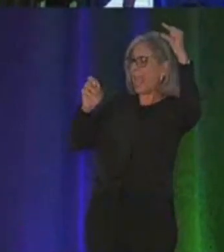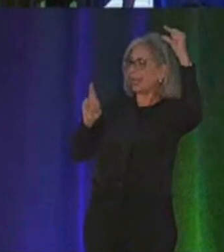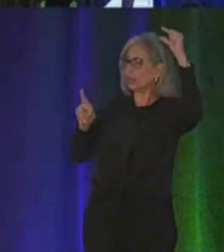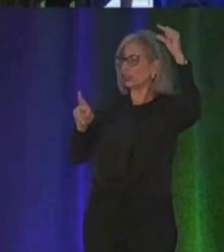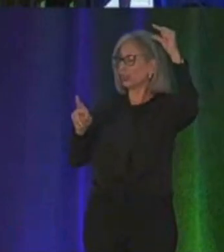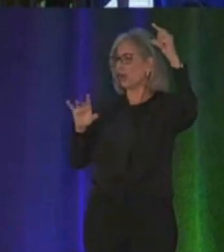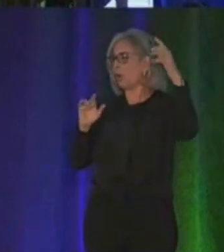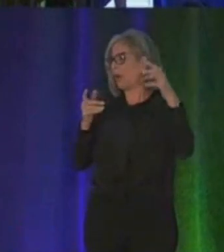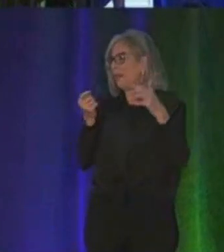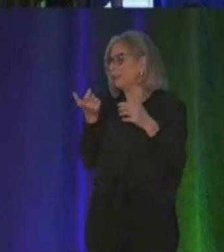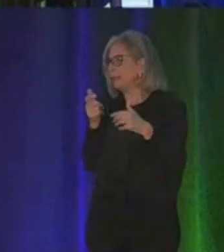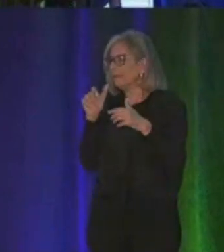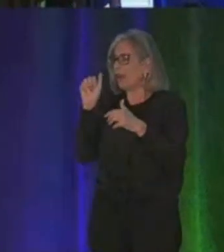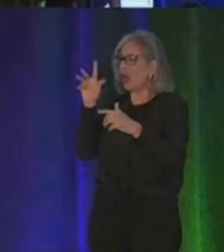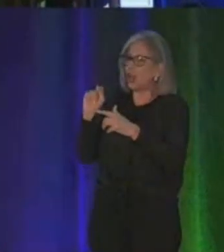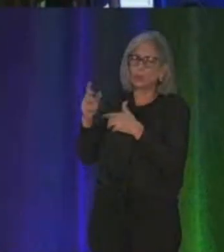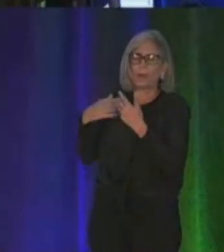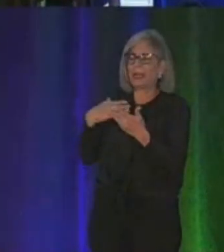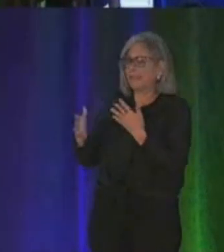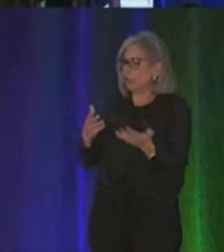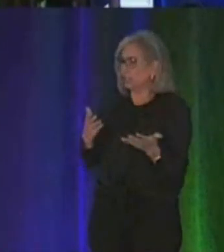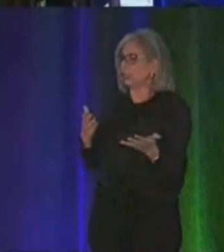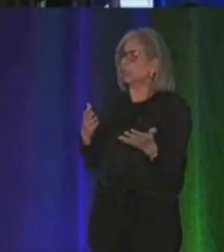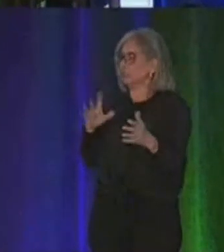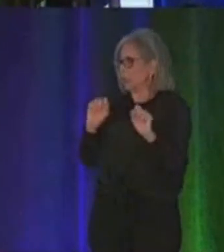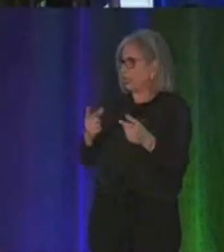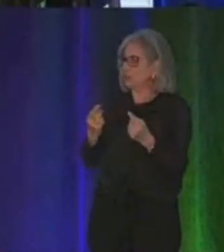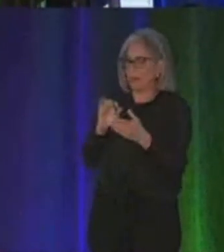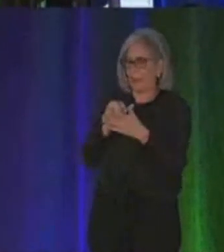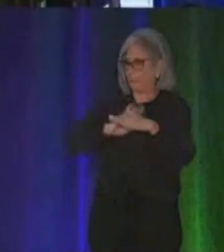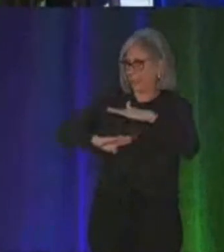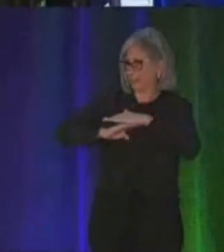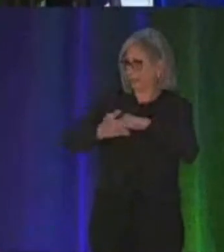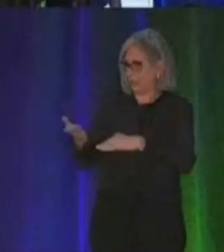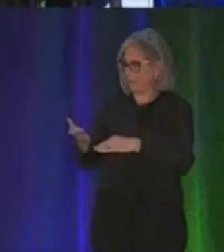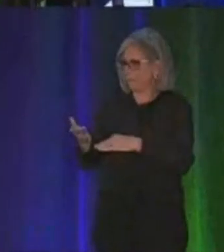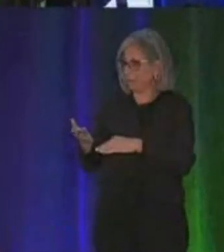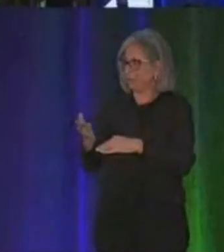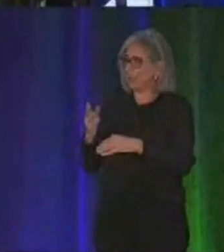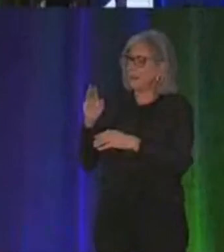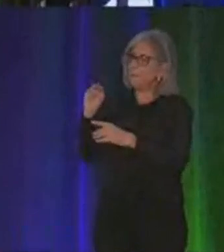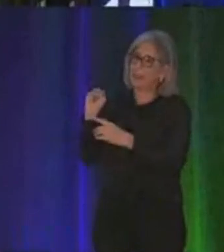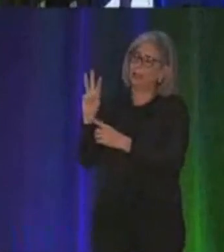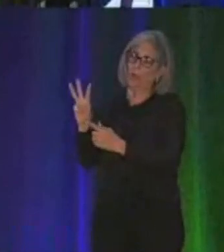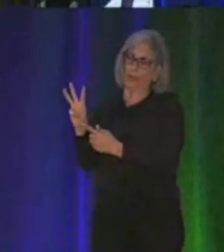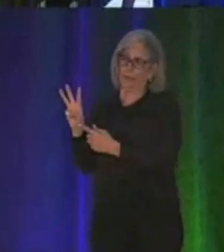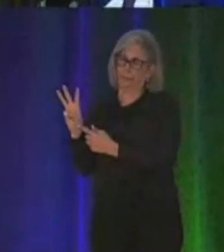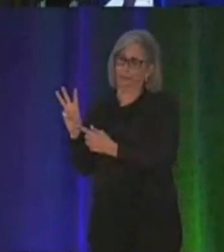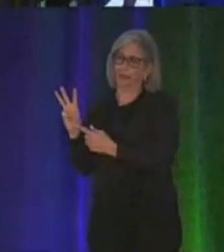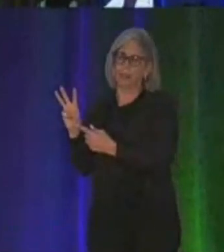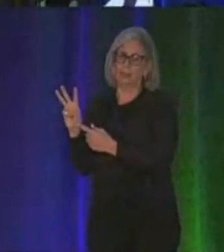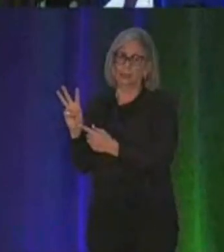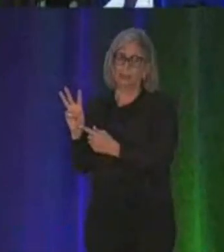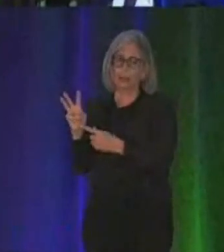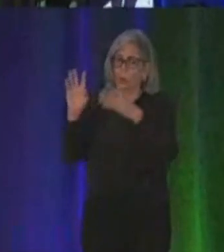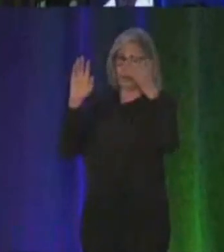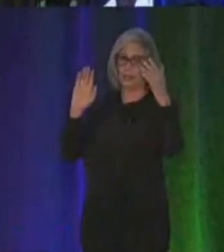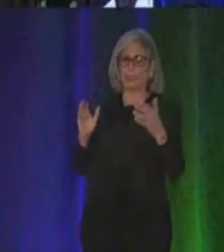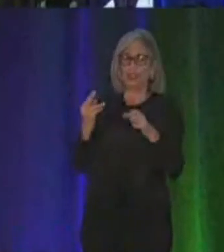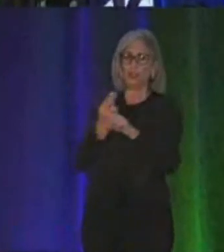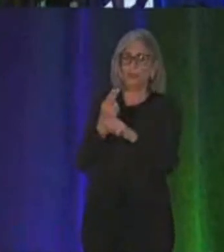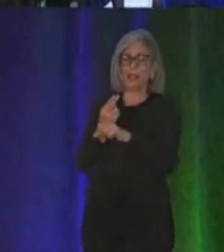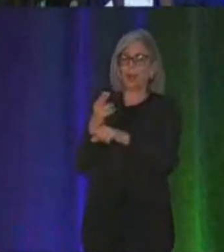little bit of auth, like kind of basic things like that. So we need to deploy the middleware. So we deploy the middleware to Lambda at Edge.